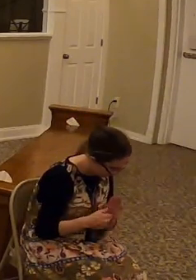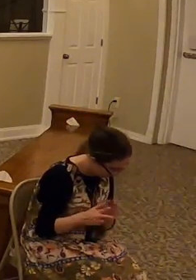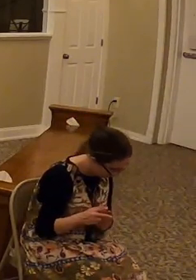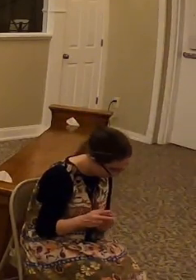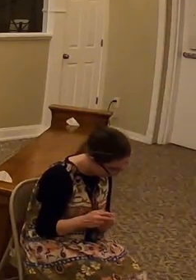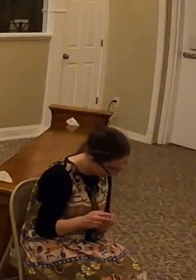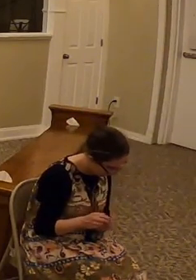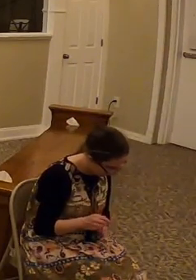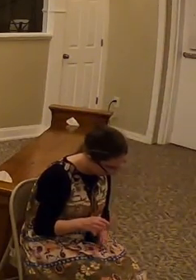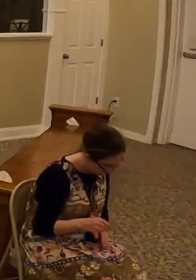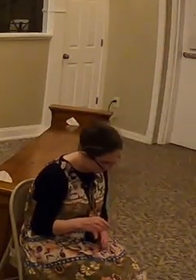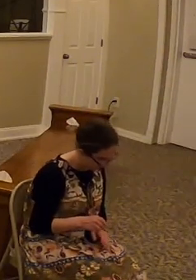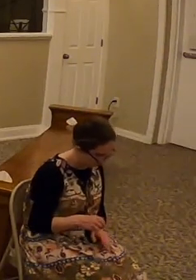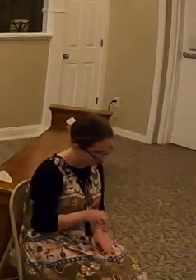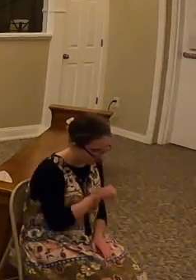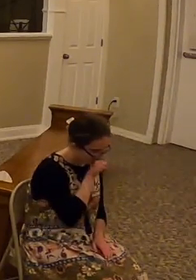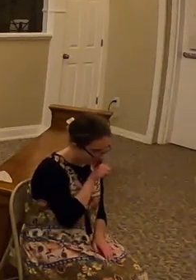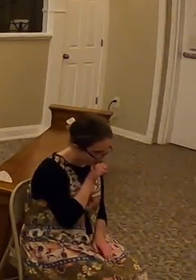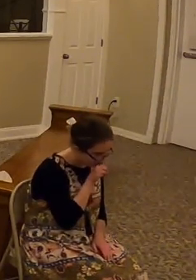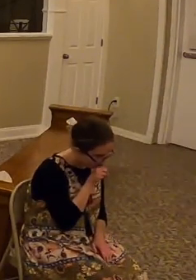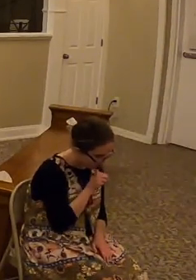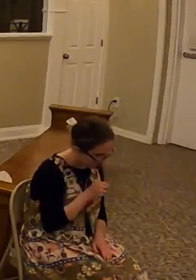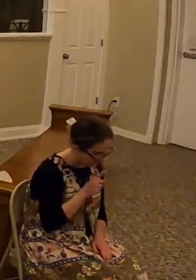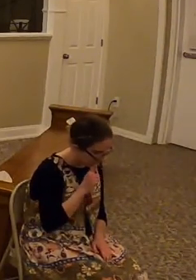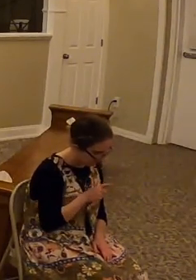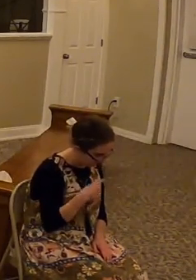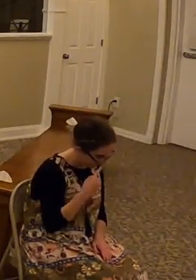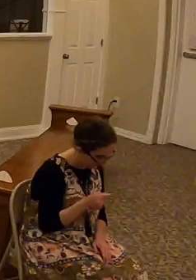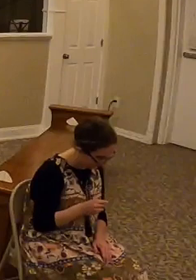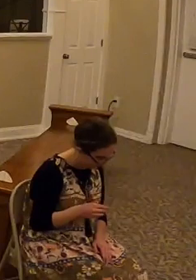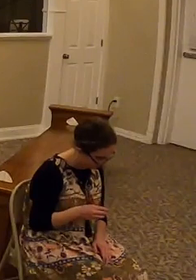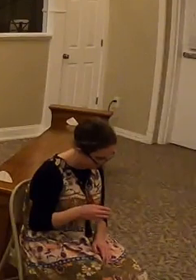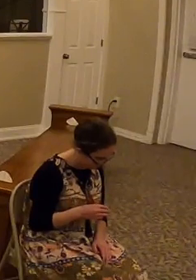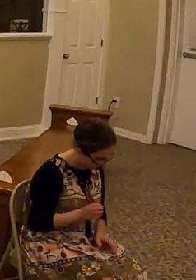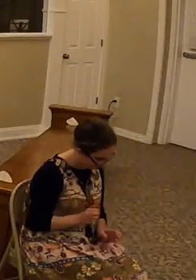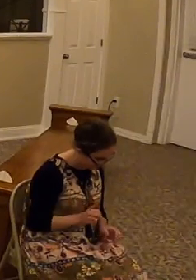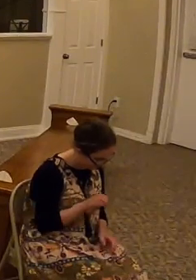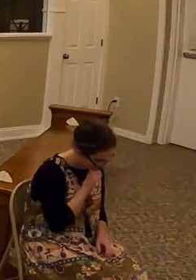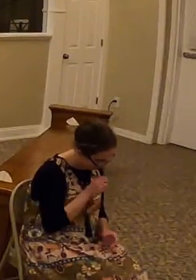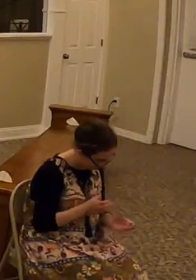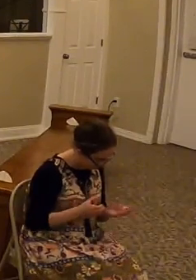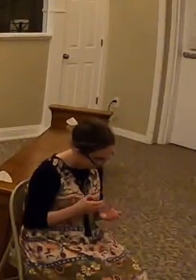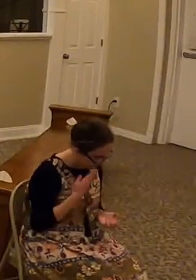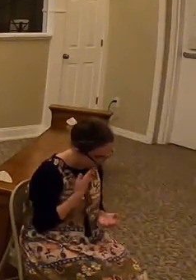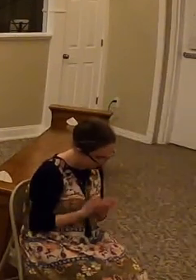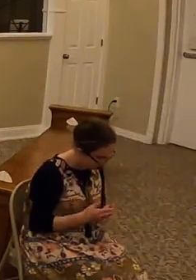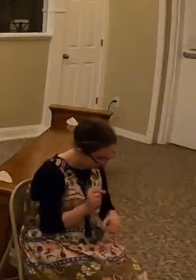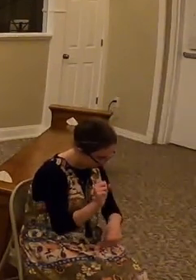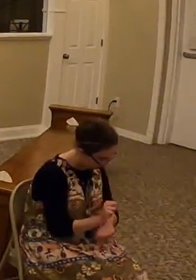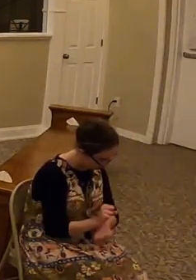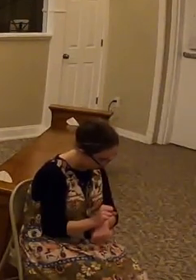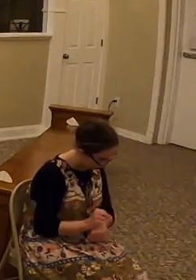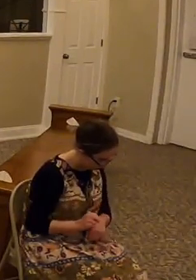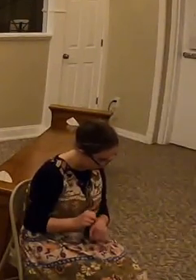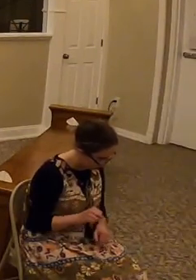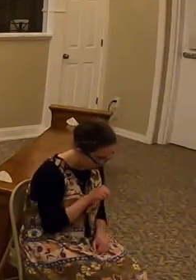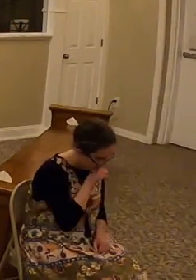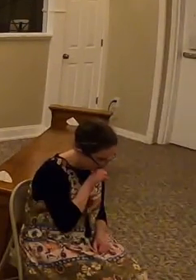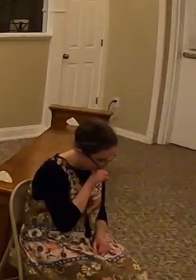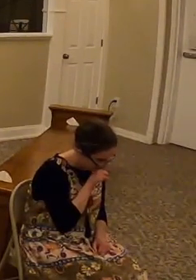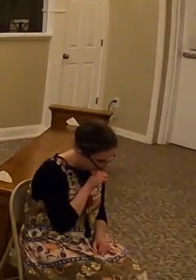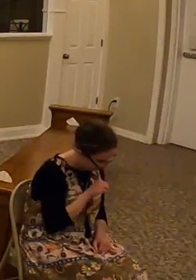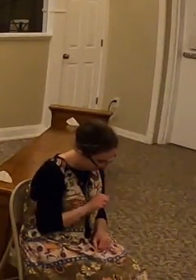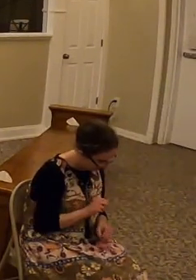says this about a bishop, which is a pastor. This is a true saying. If a man desires the office of a bishop, he desireth a good work. A